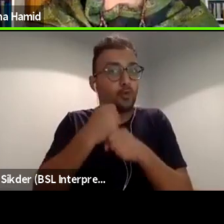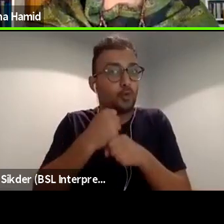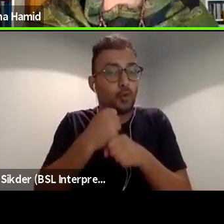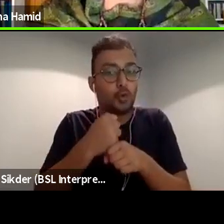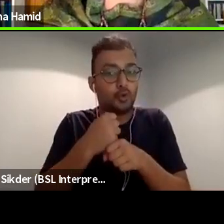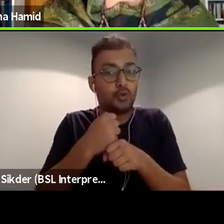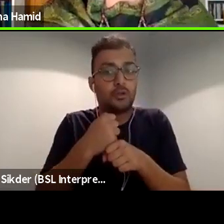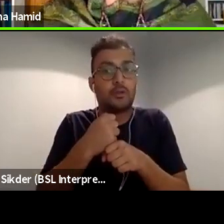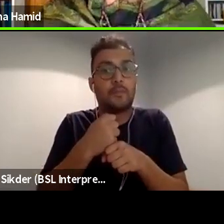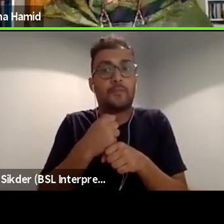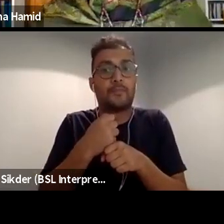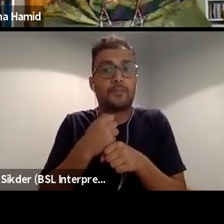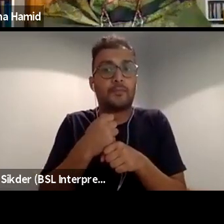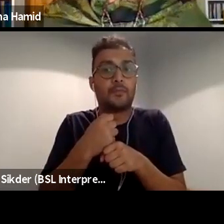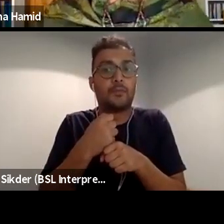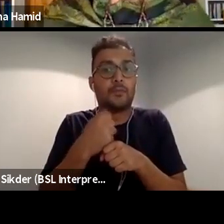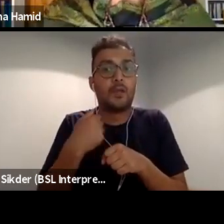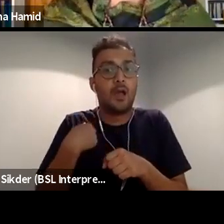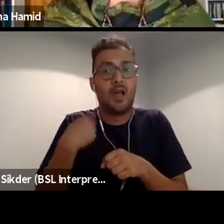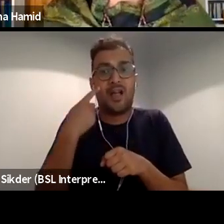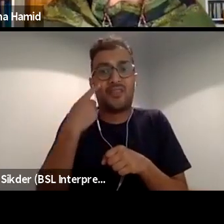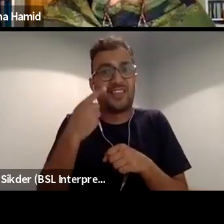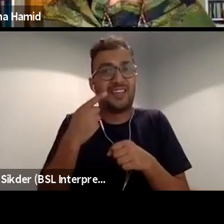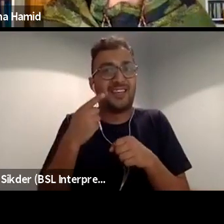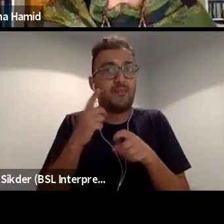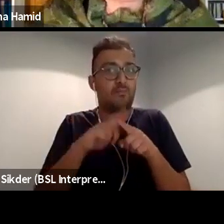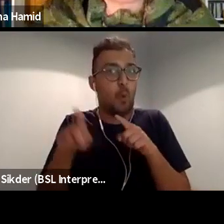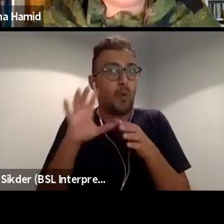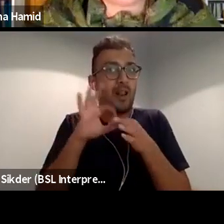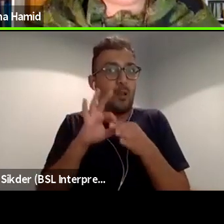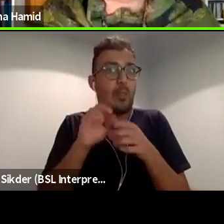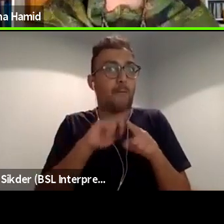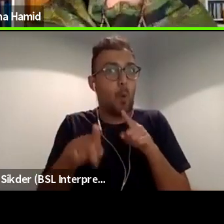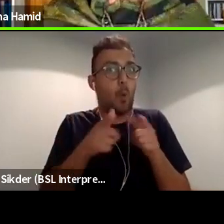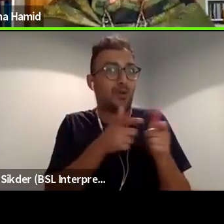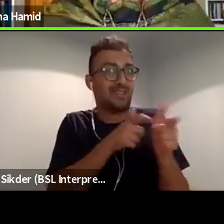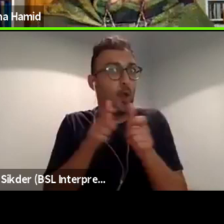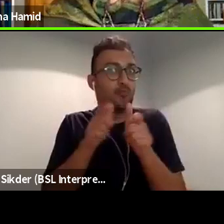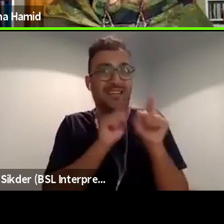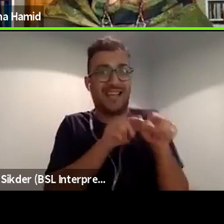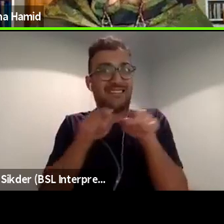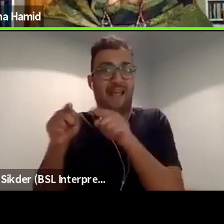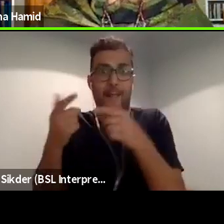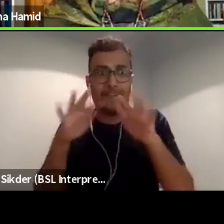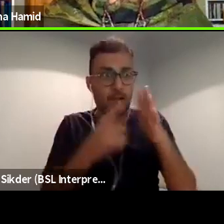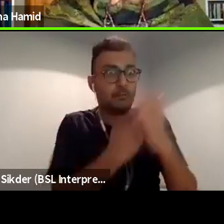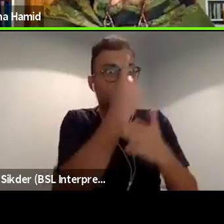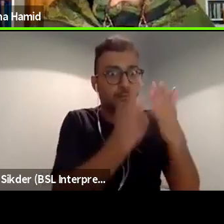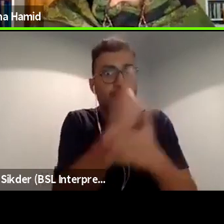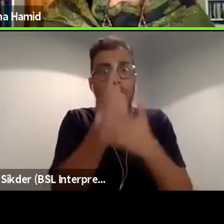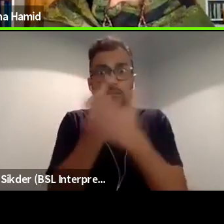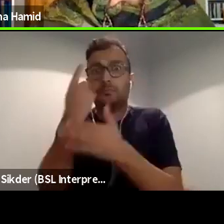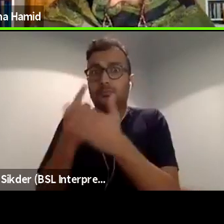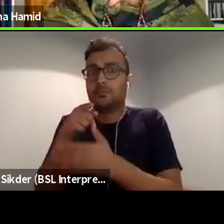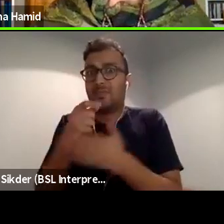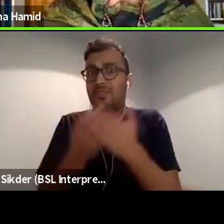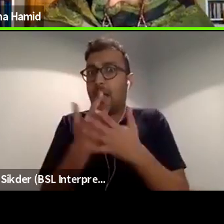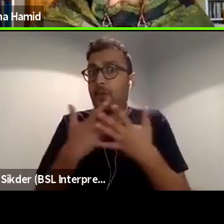especially Faisal. when If you it's can speak a terrorist louder. attack that's committed. If you can Sorry, speak a bit louder. Is that better? Yeah.